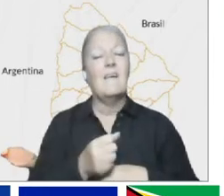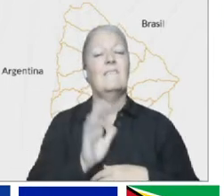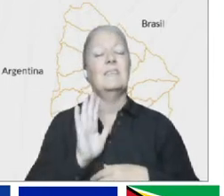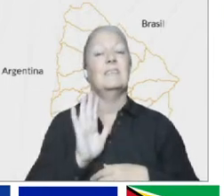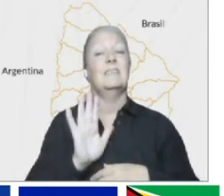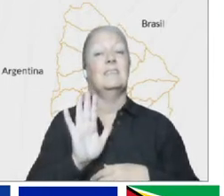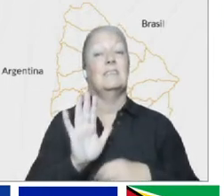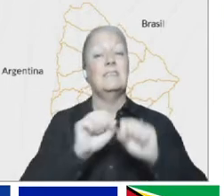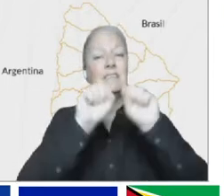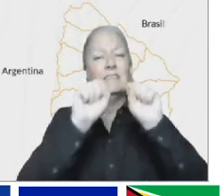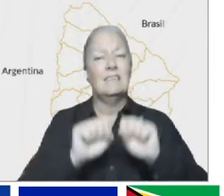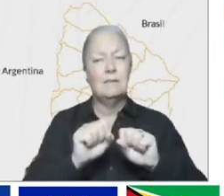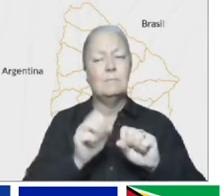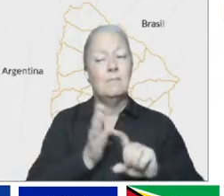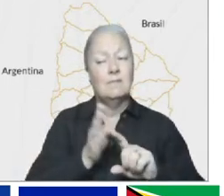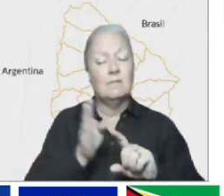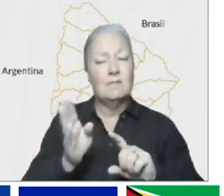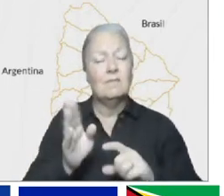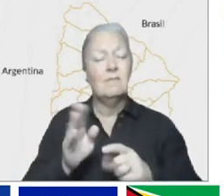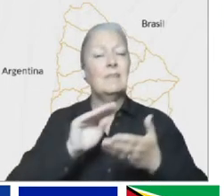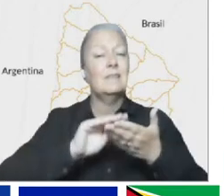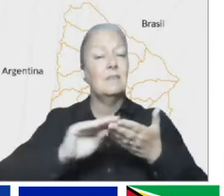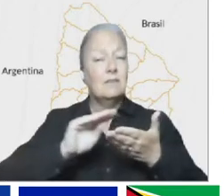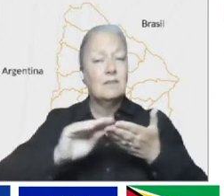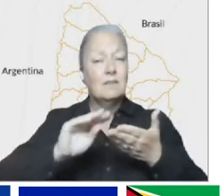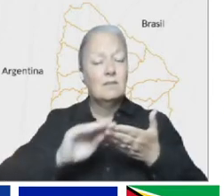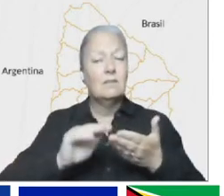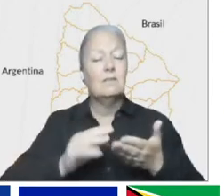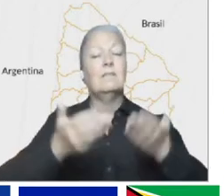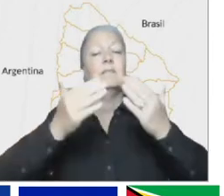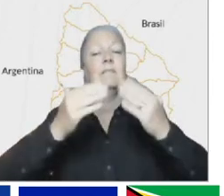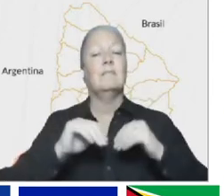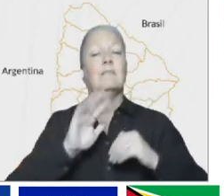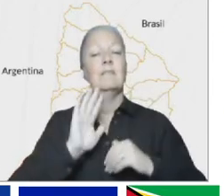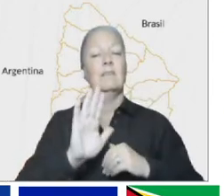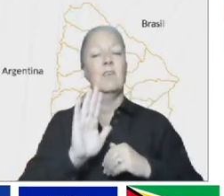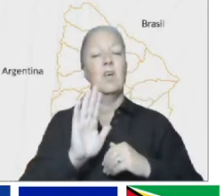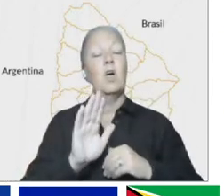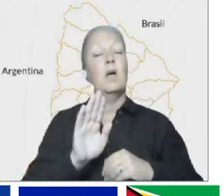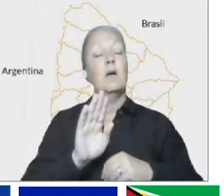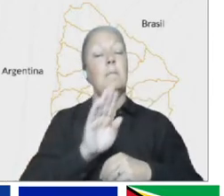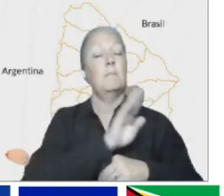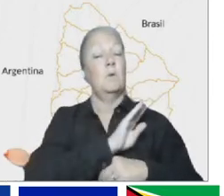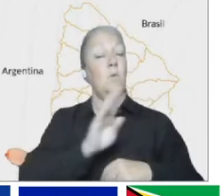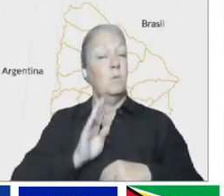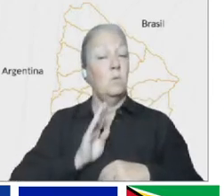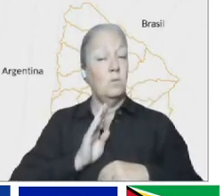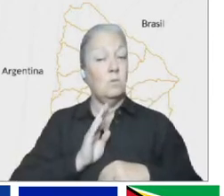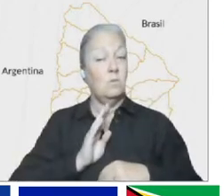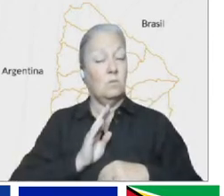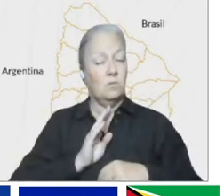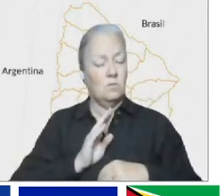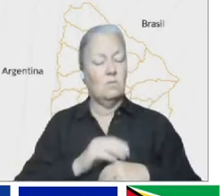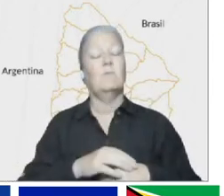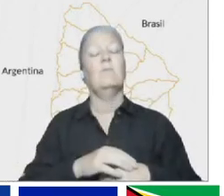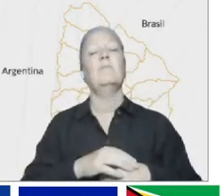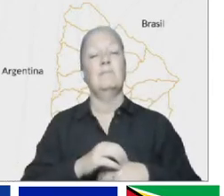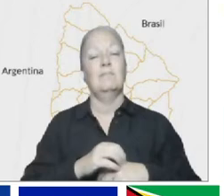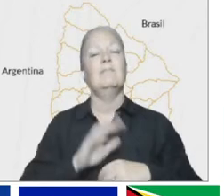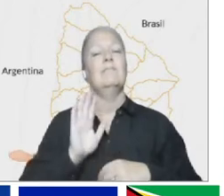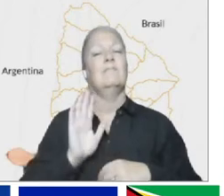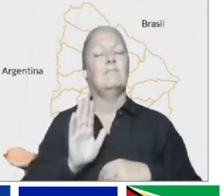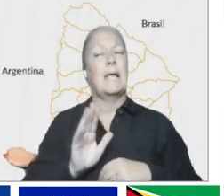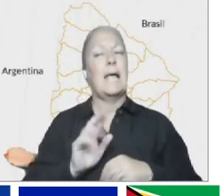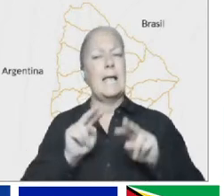we have the National Emergency Board on national risk and disaster reduction, made up of